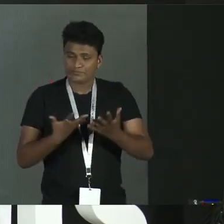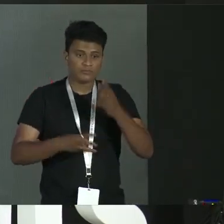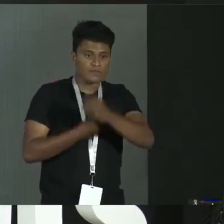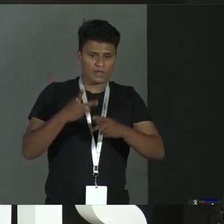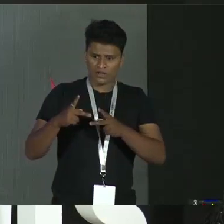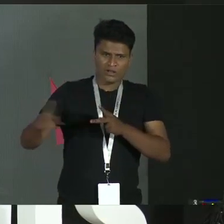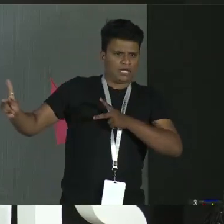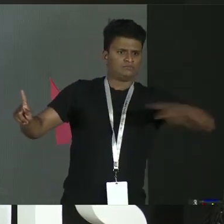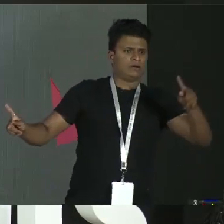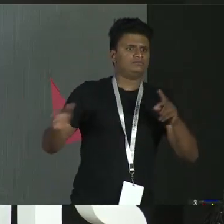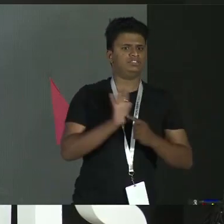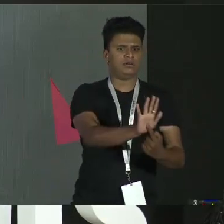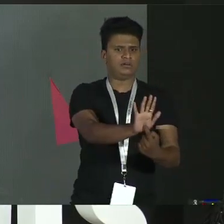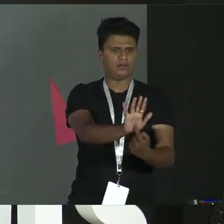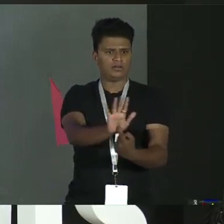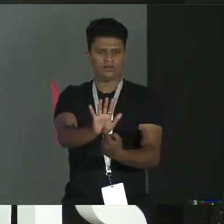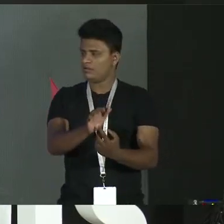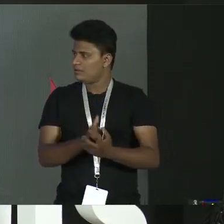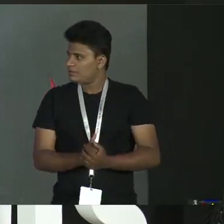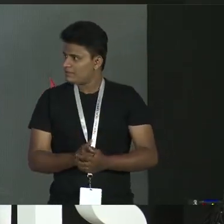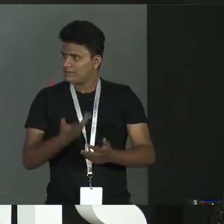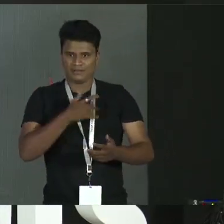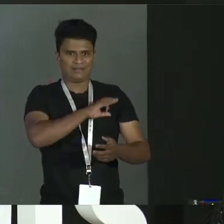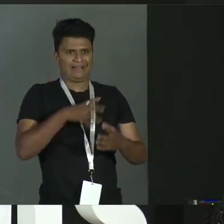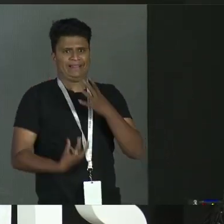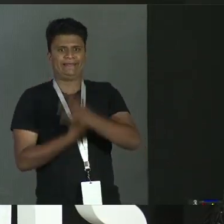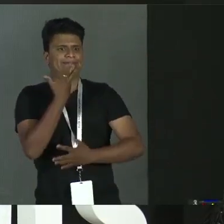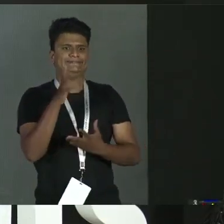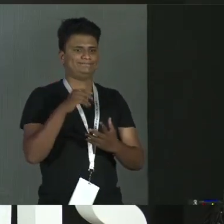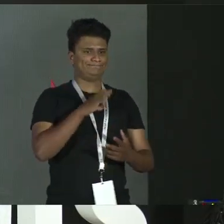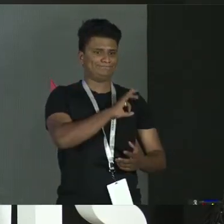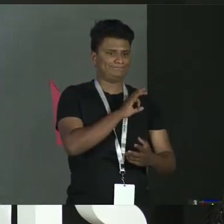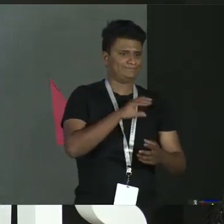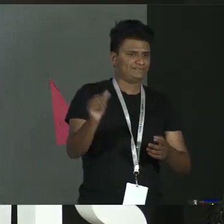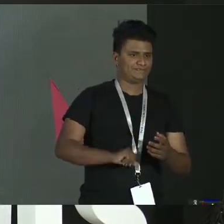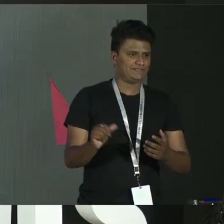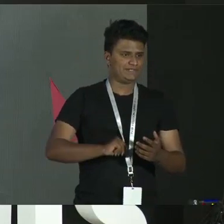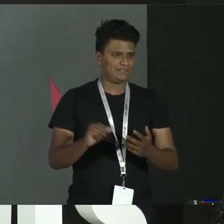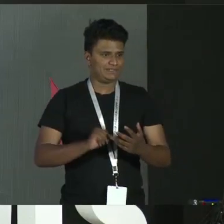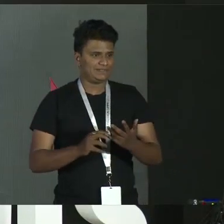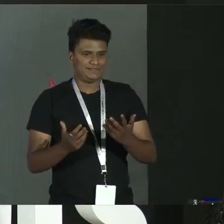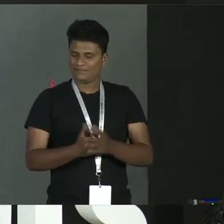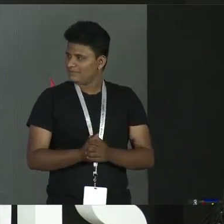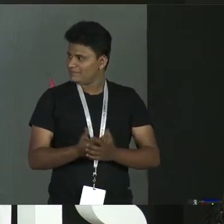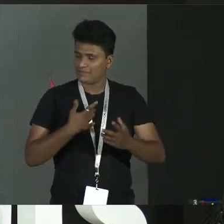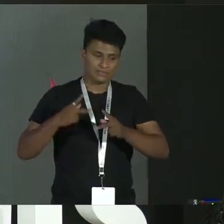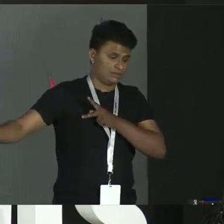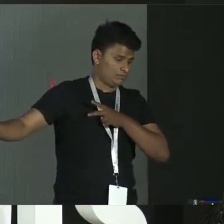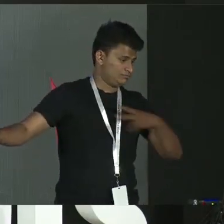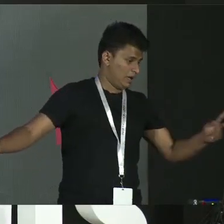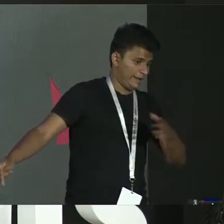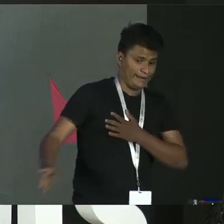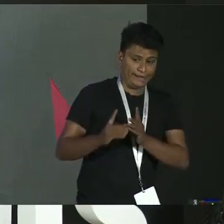us. So I don't like the word inspirational because it creates divides and separates